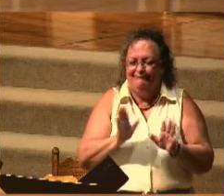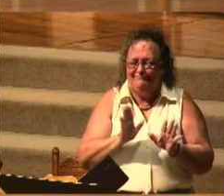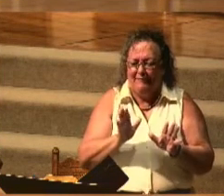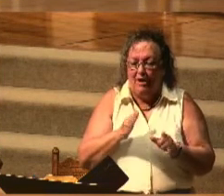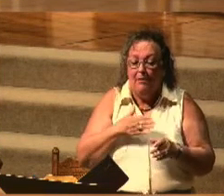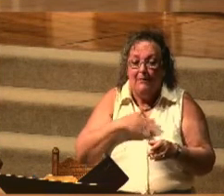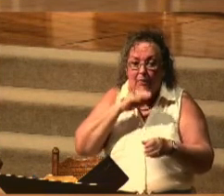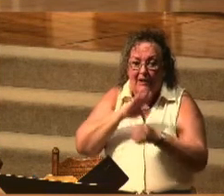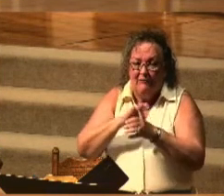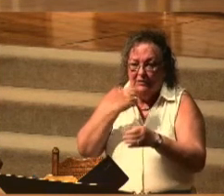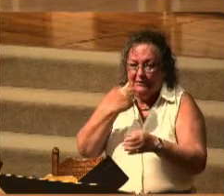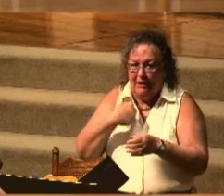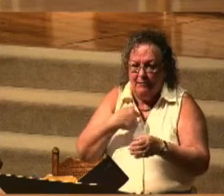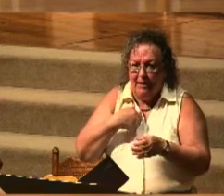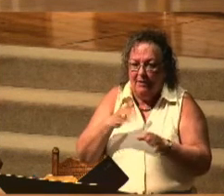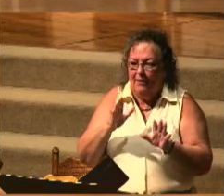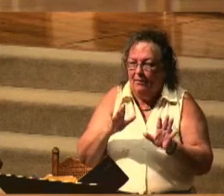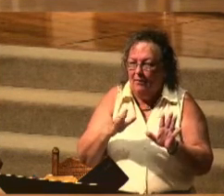will tell you, we throw it away.